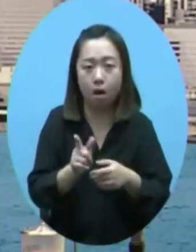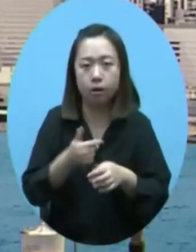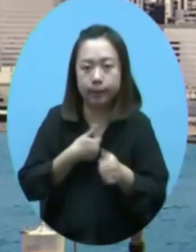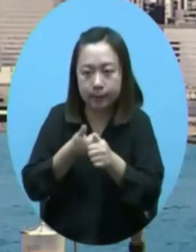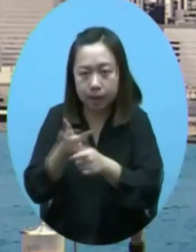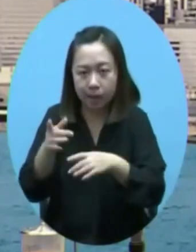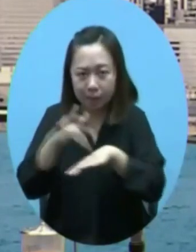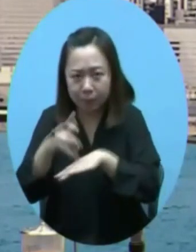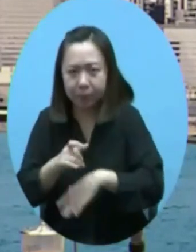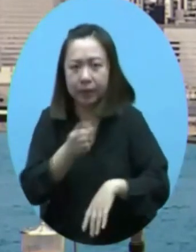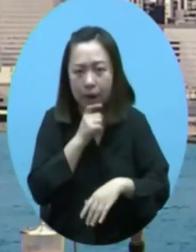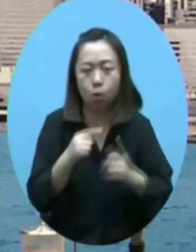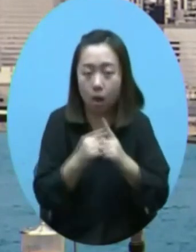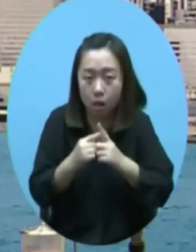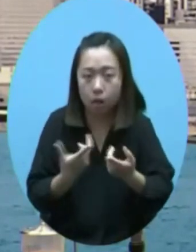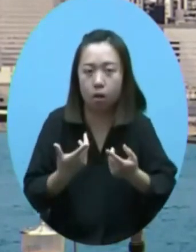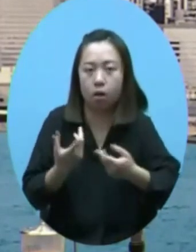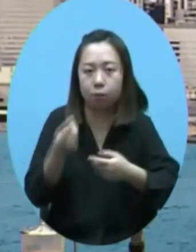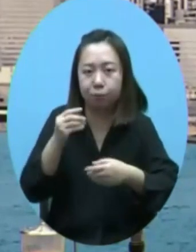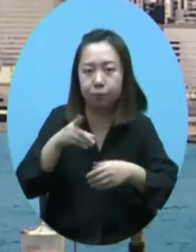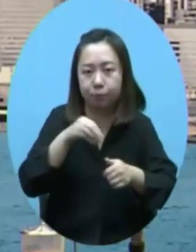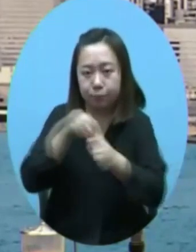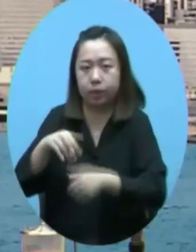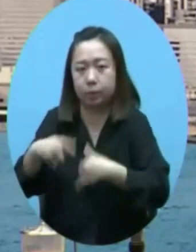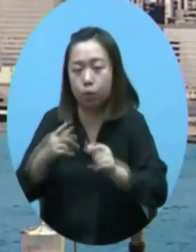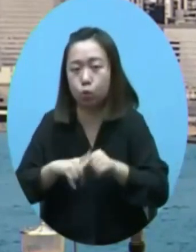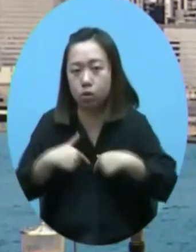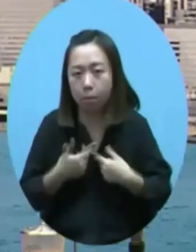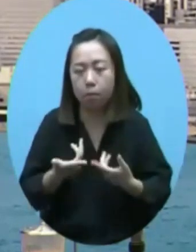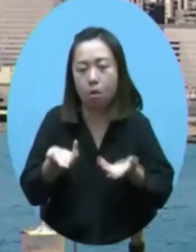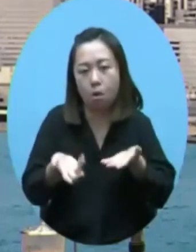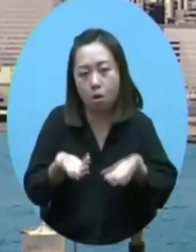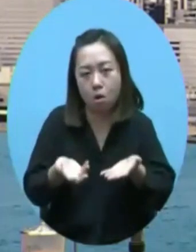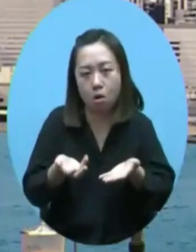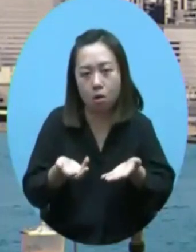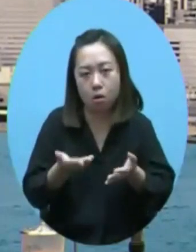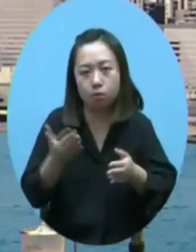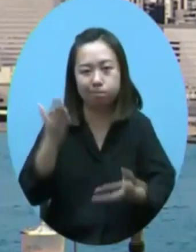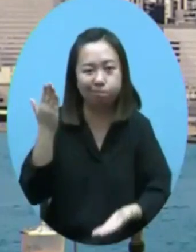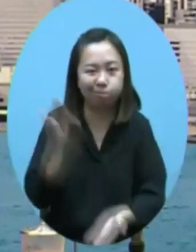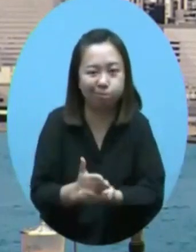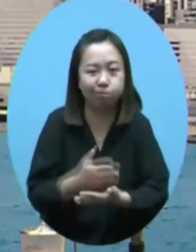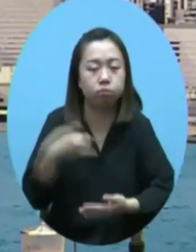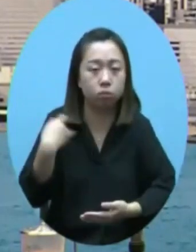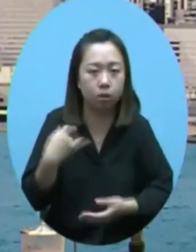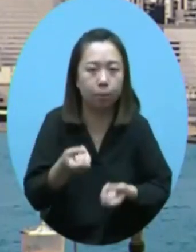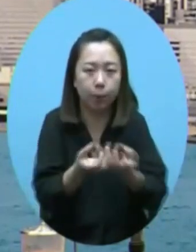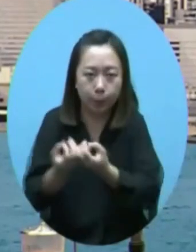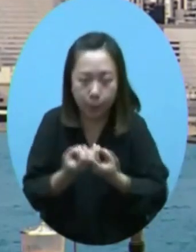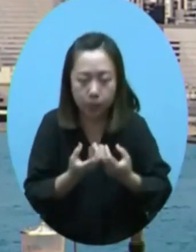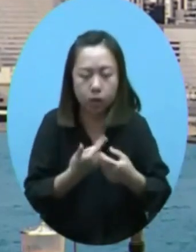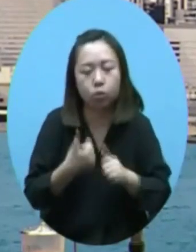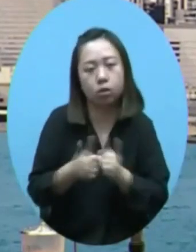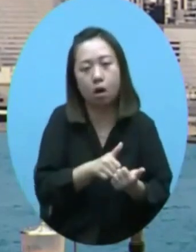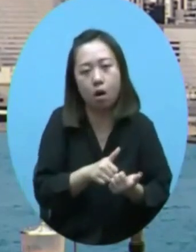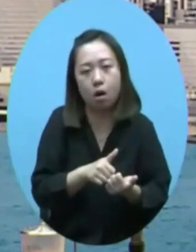well, it rely on contact tracing, and put them in quarantine centers may not be a fully